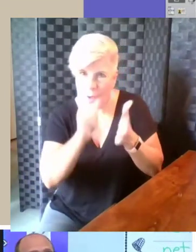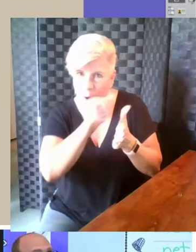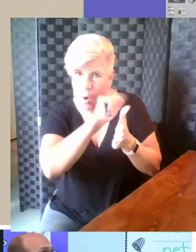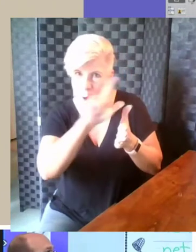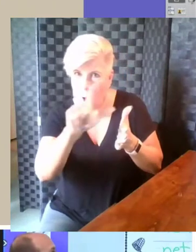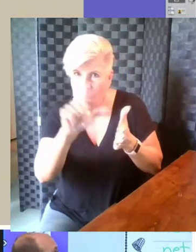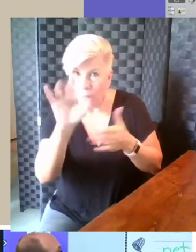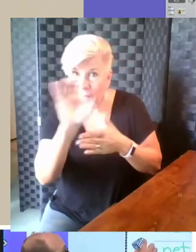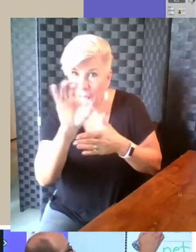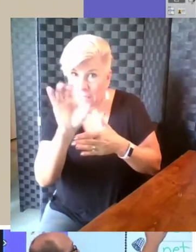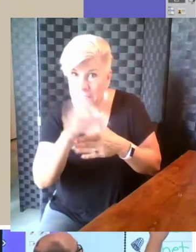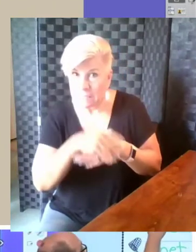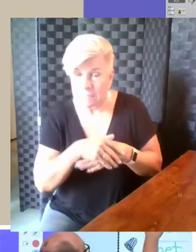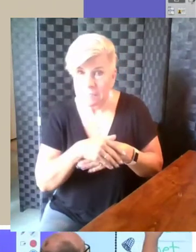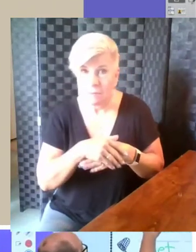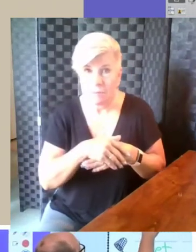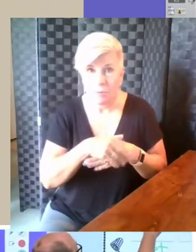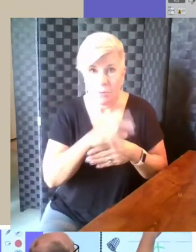the consonants.